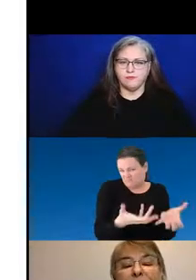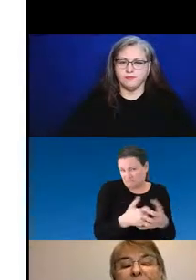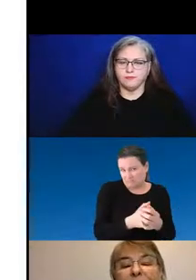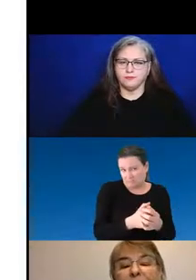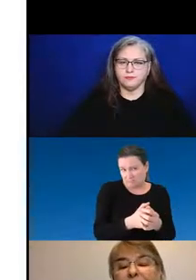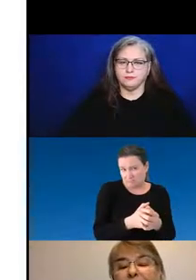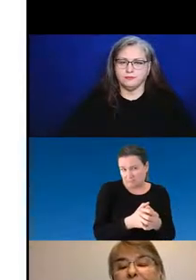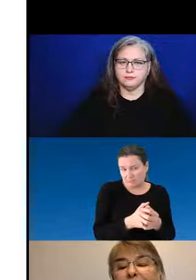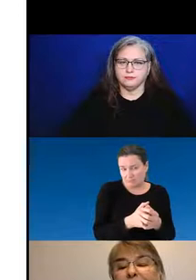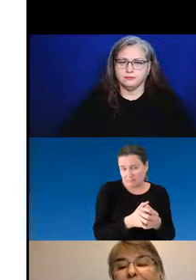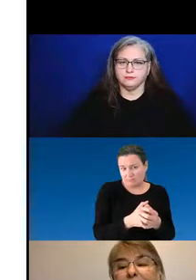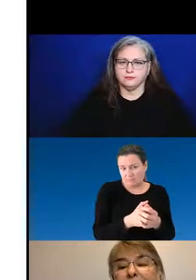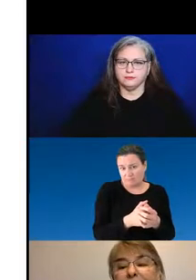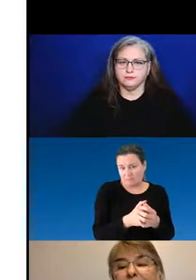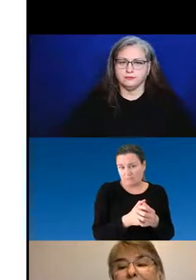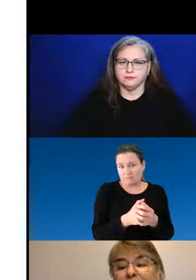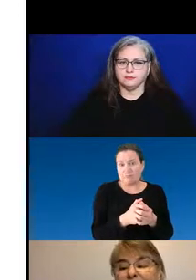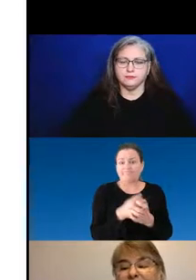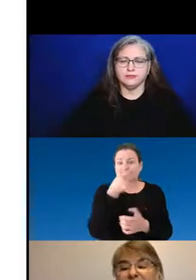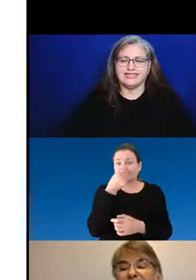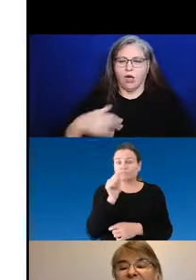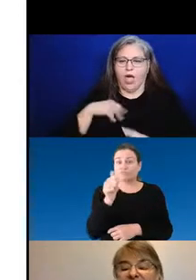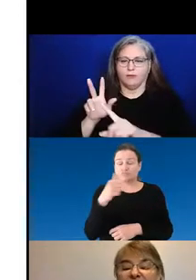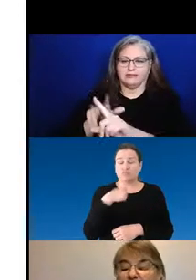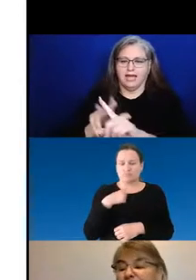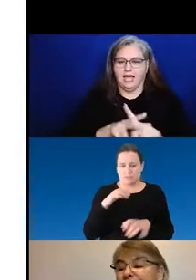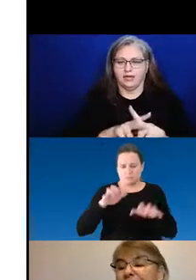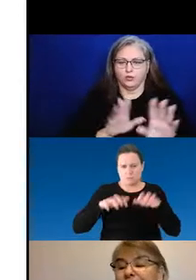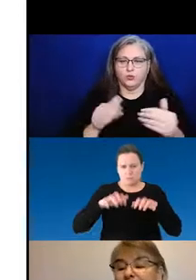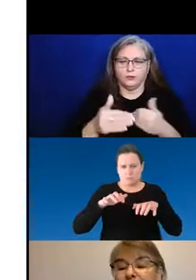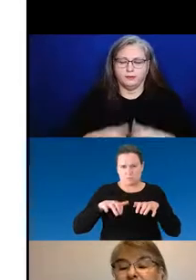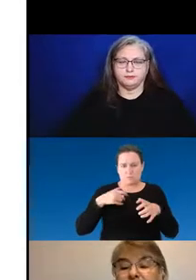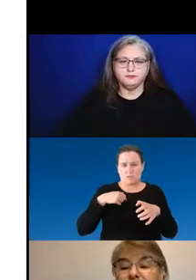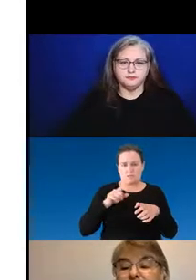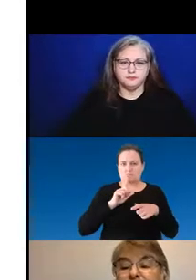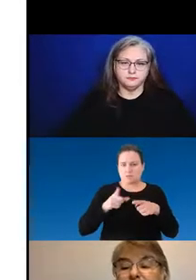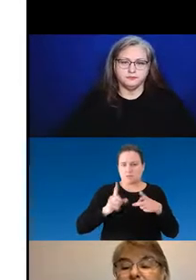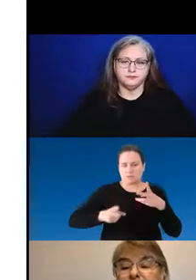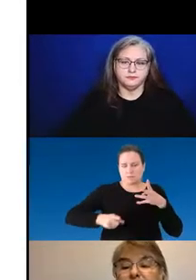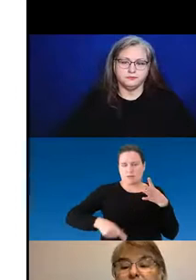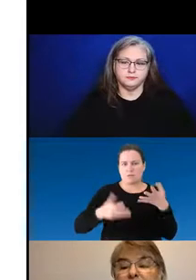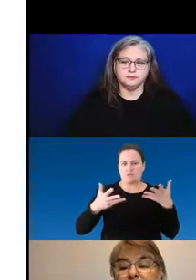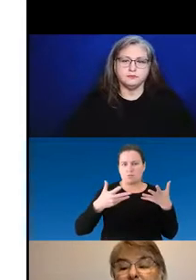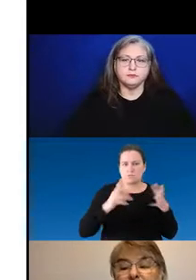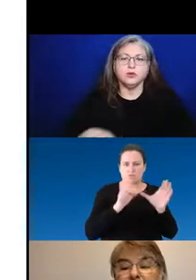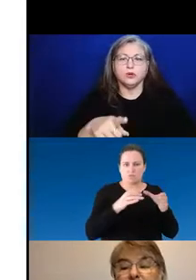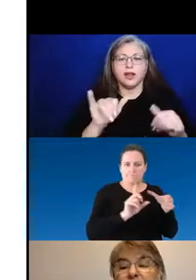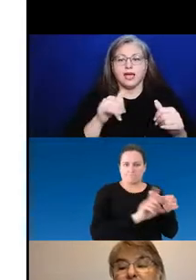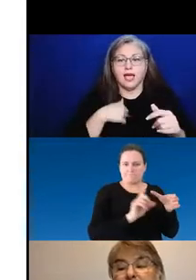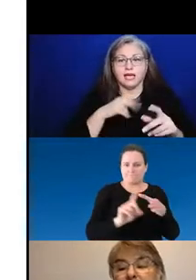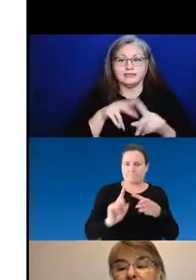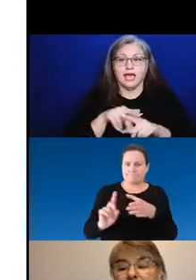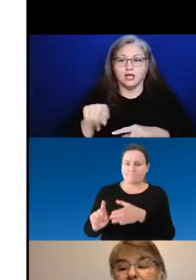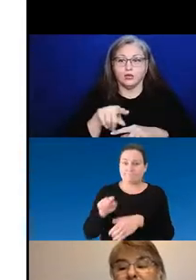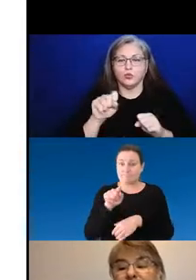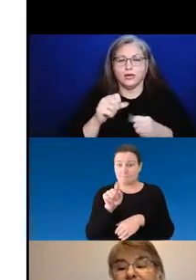Okay, I'm doing the assigning quickly now. Thank you. So you can, as I assign you, you can